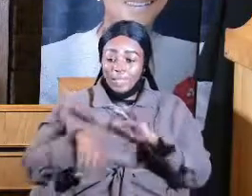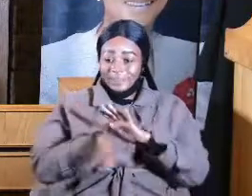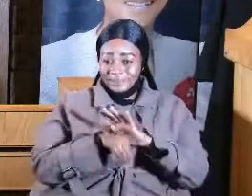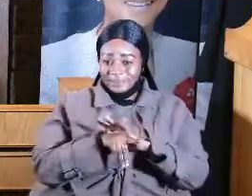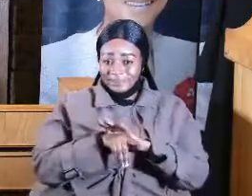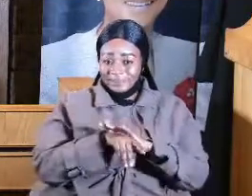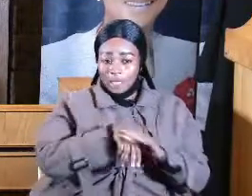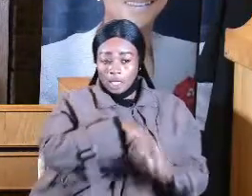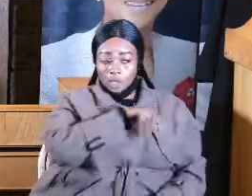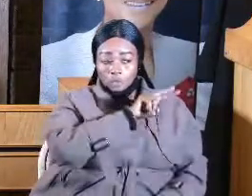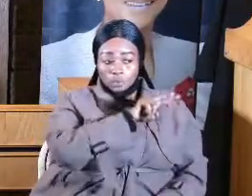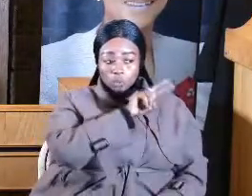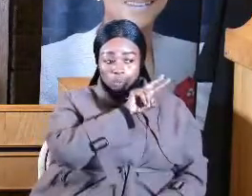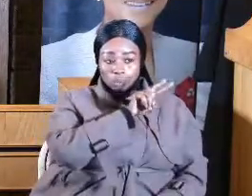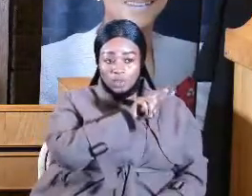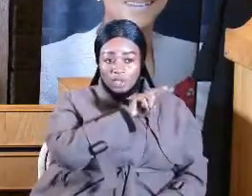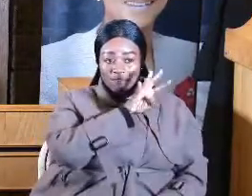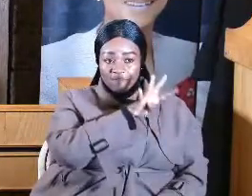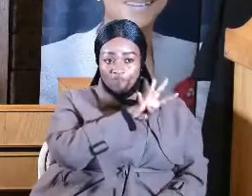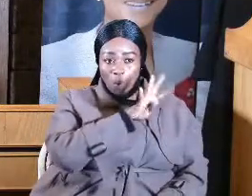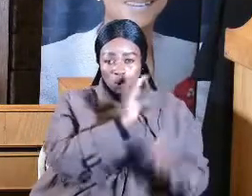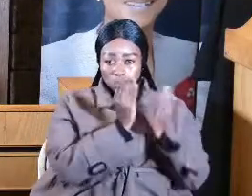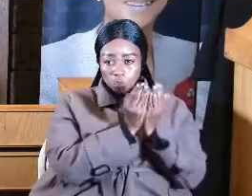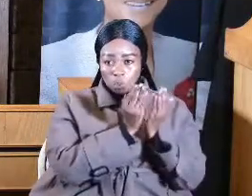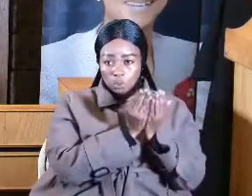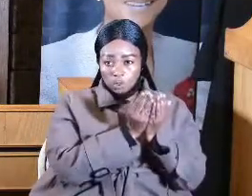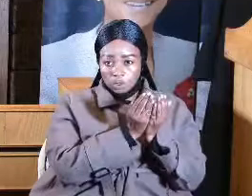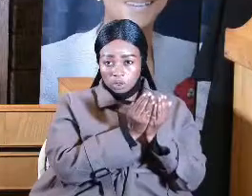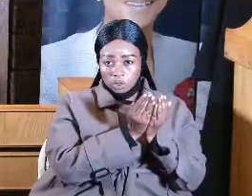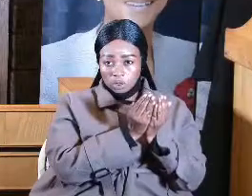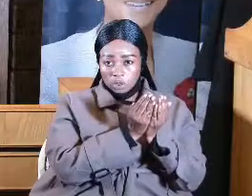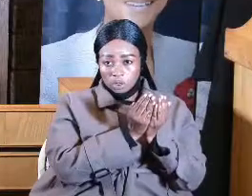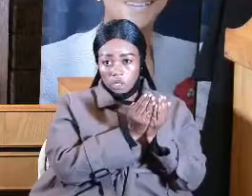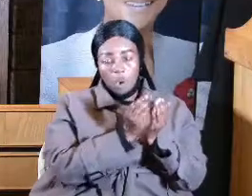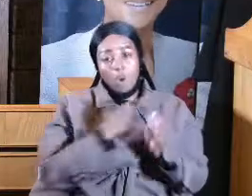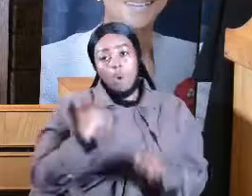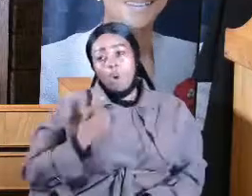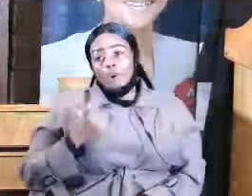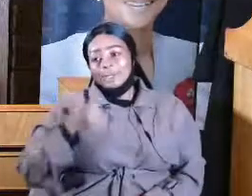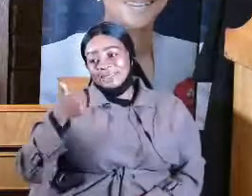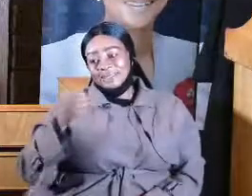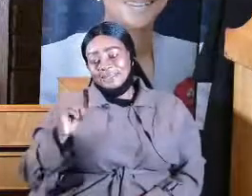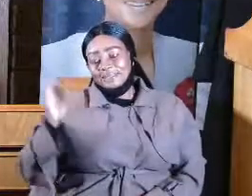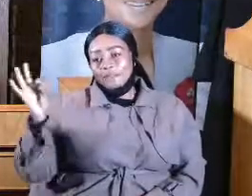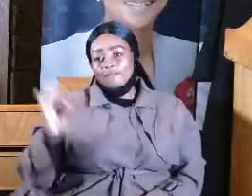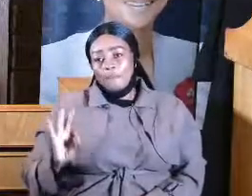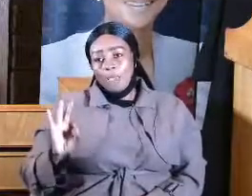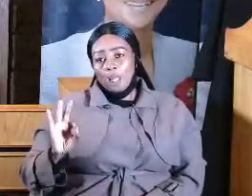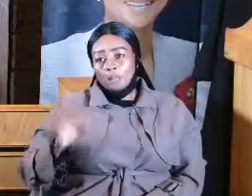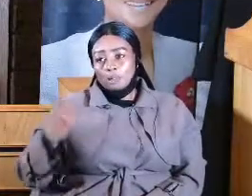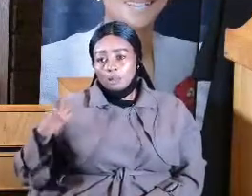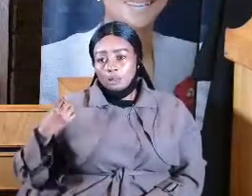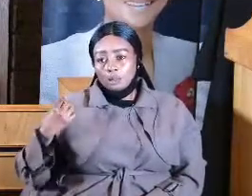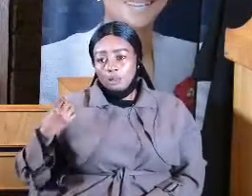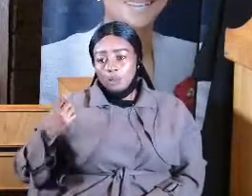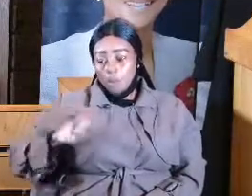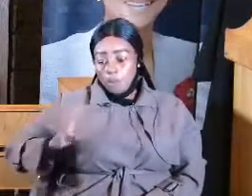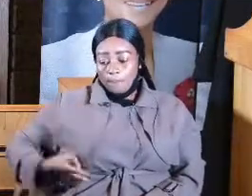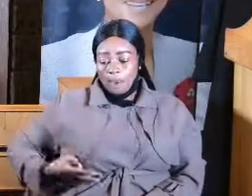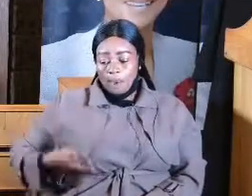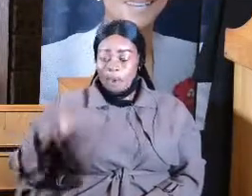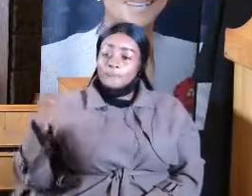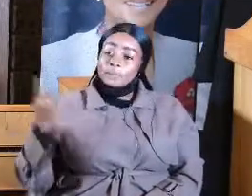of 224 schools, we only have 60 female principals, which